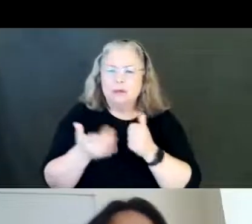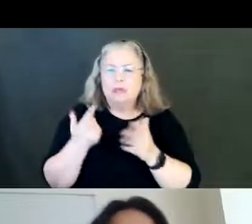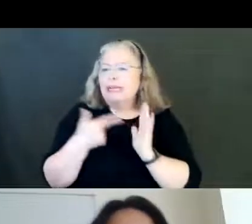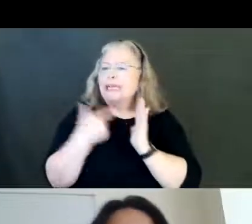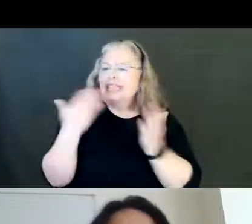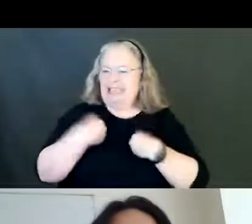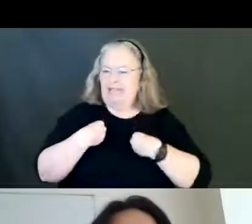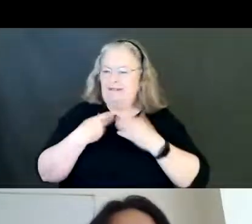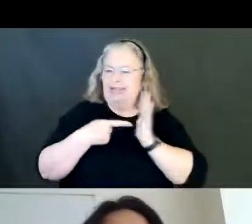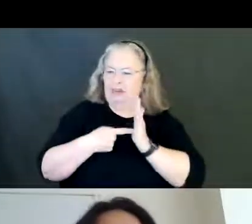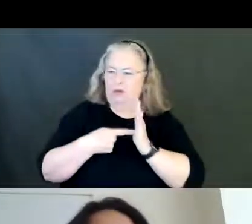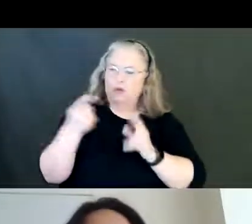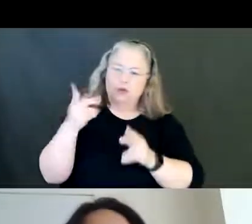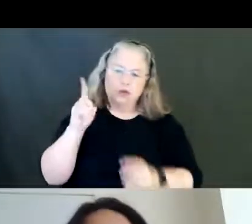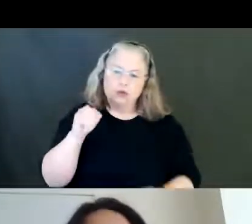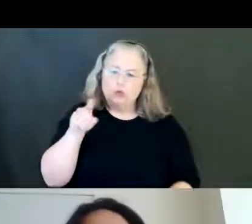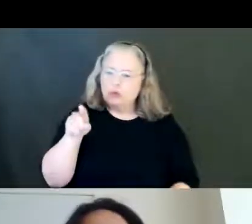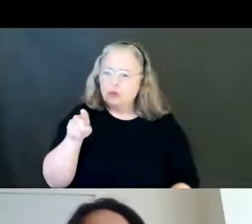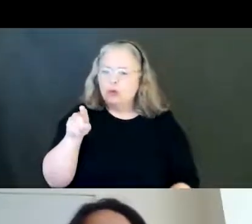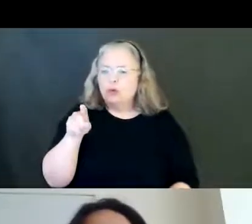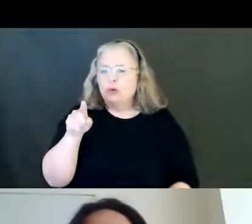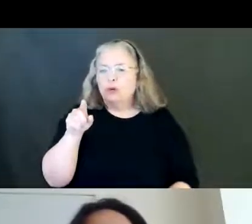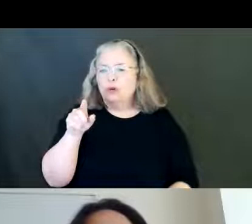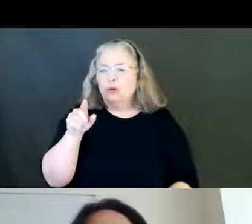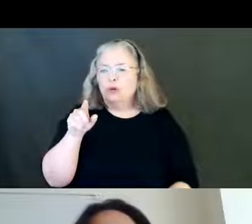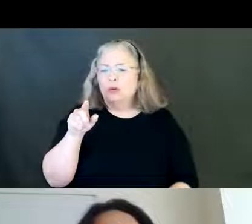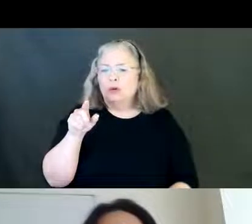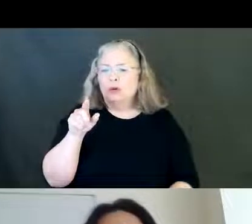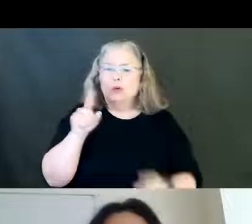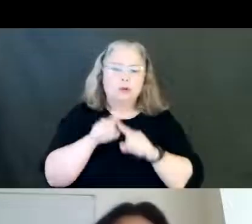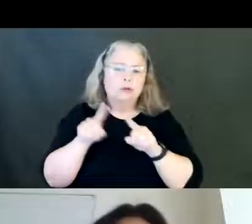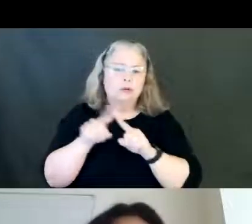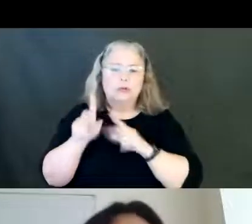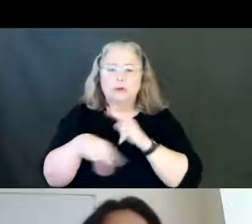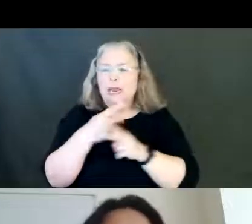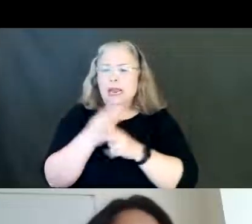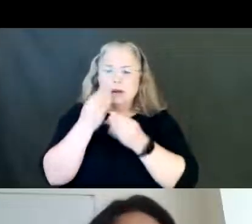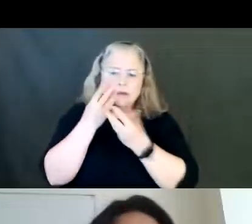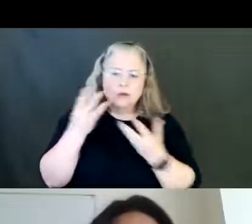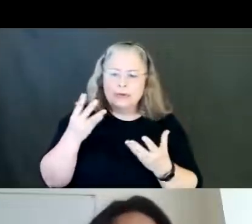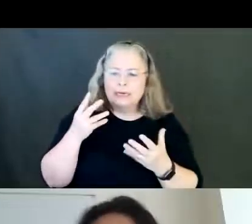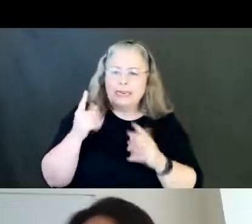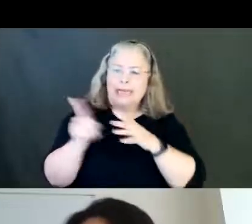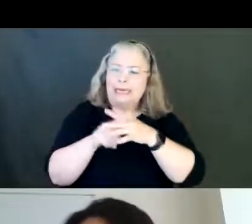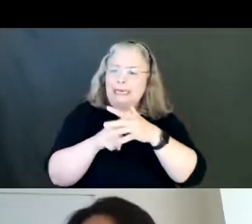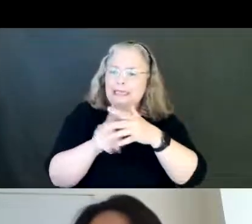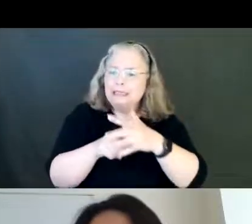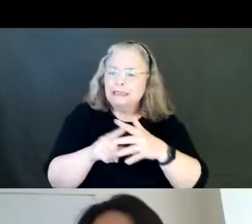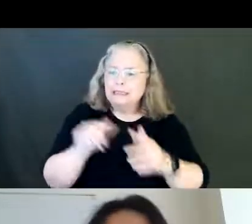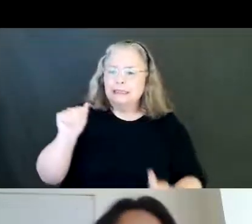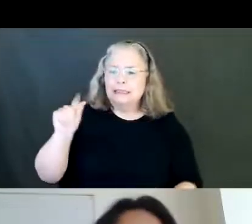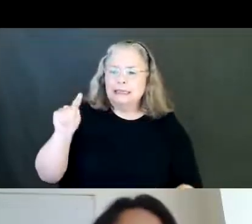as, do you take in different types of information like attendance? Do you take